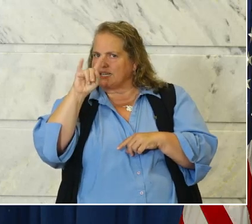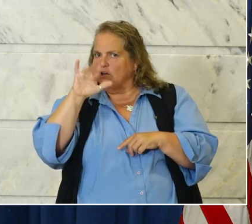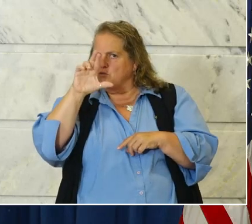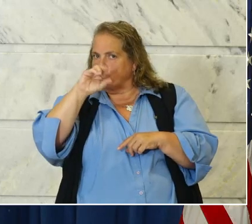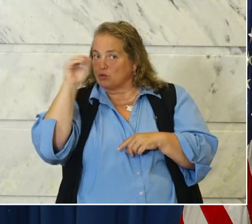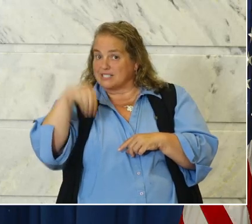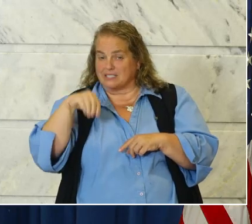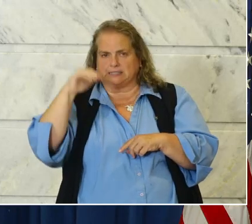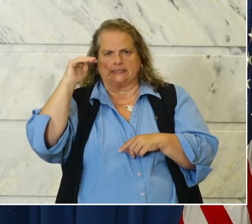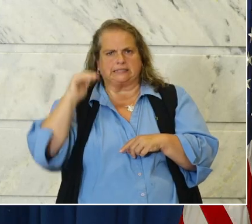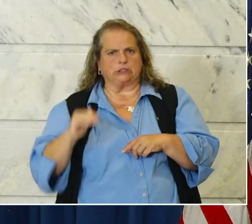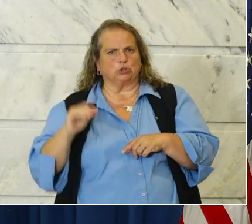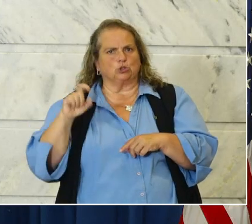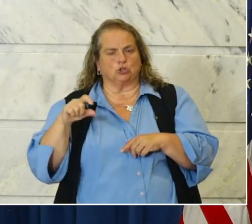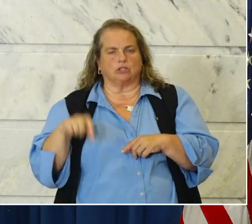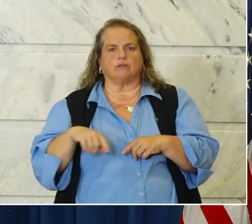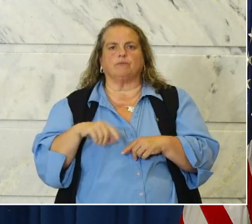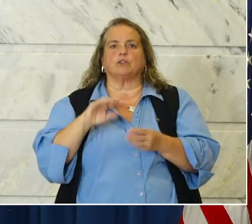tests to date,